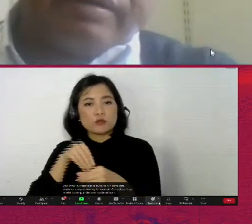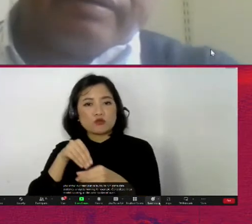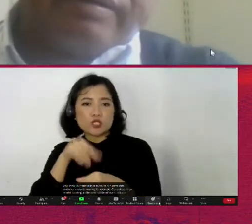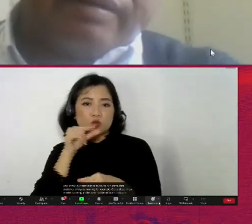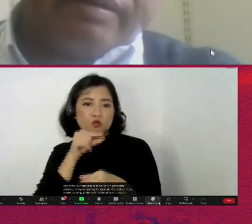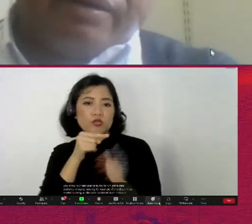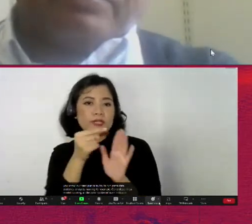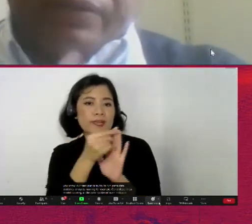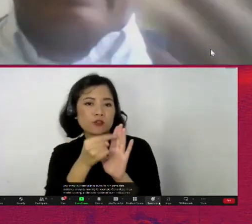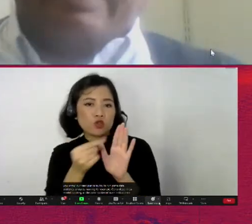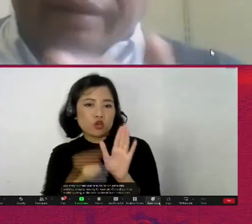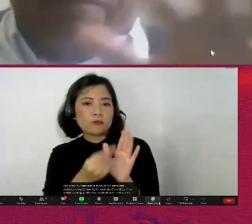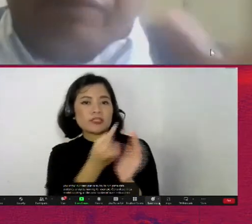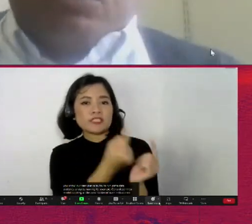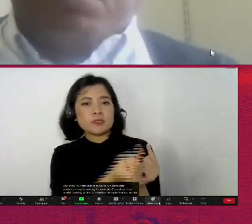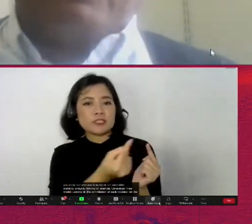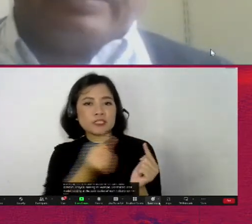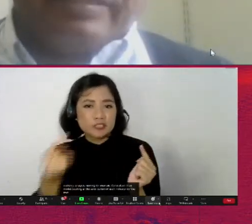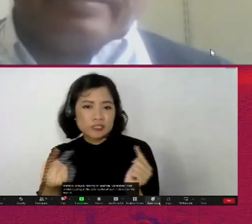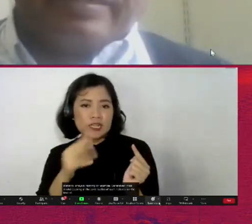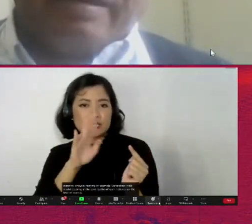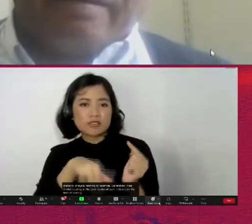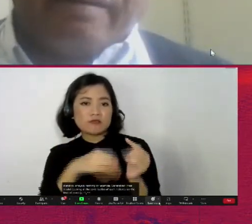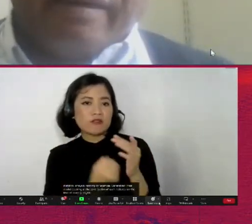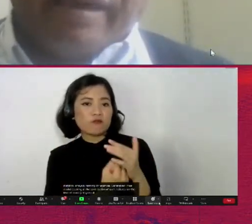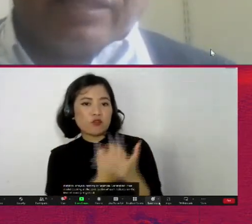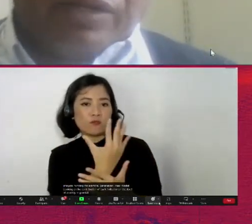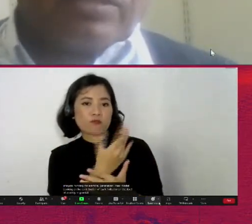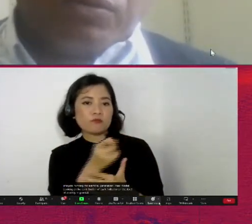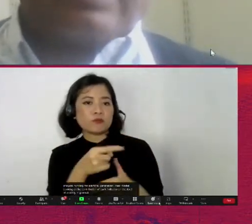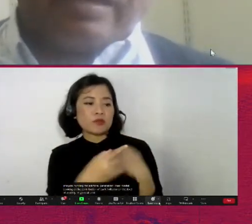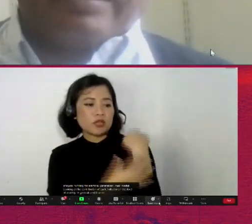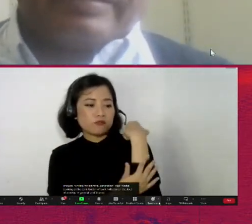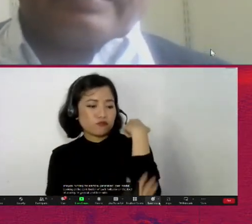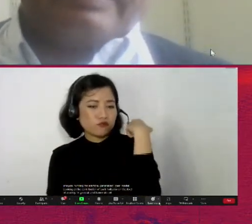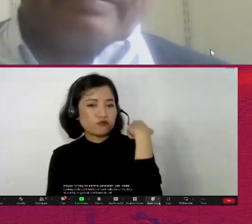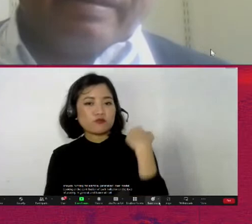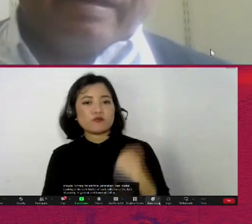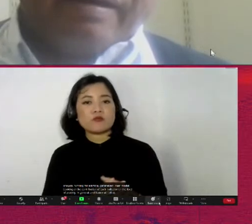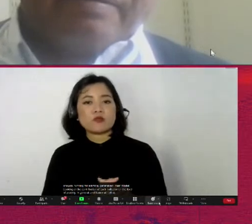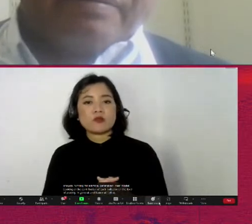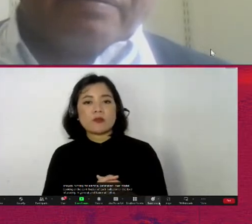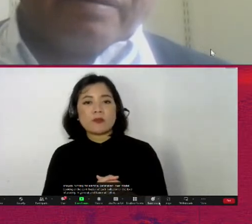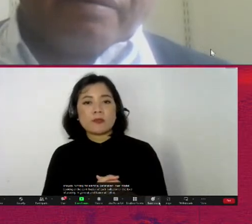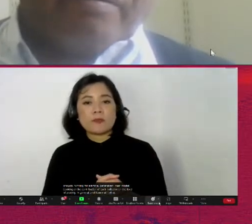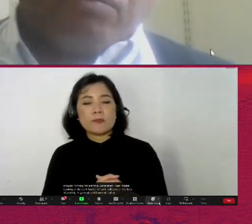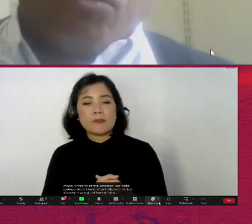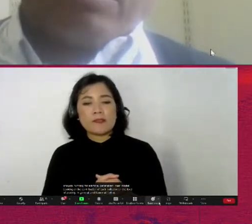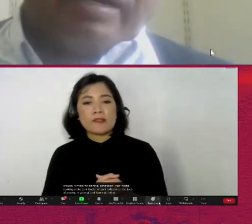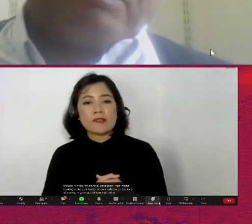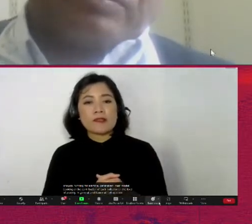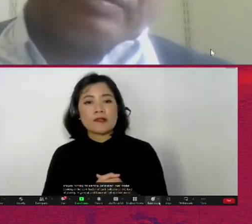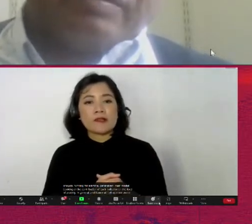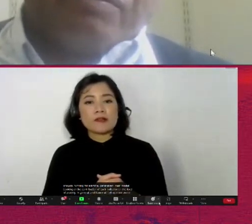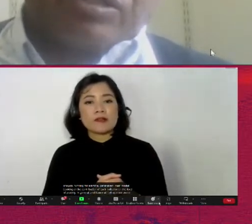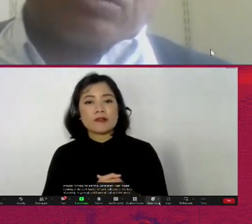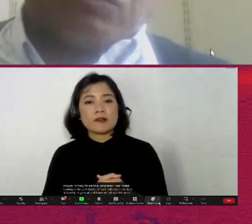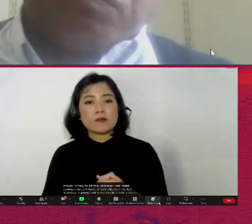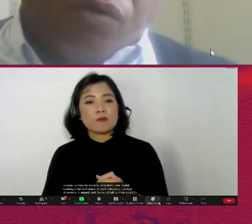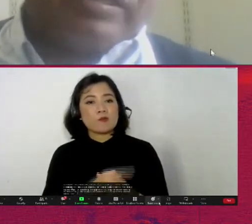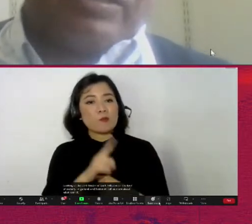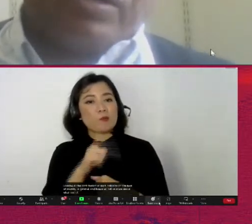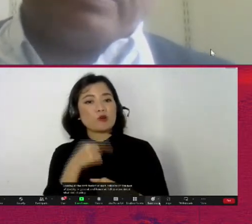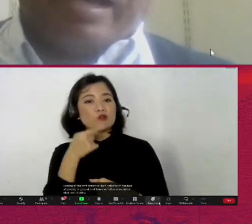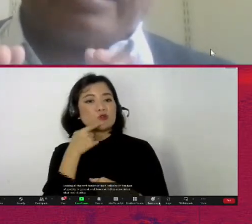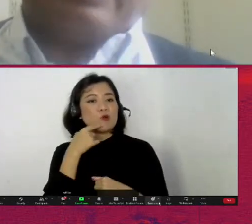indicator on the level of poverty in general, and that will tell us more about what sort